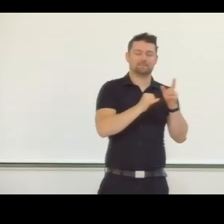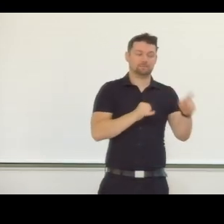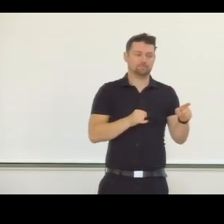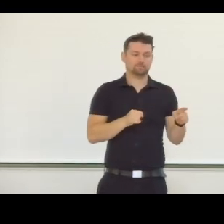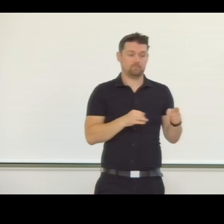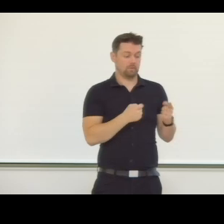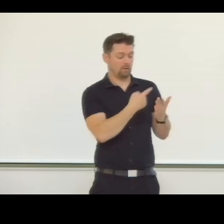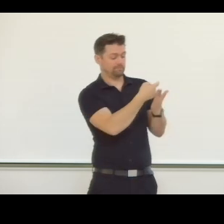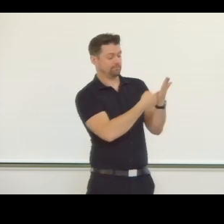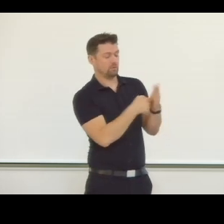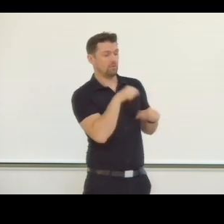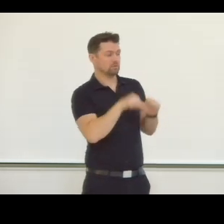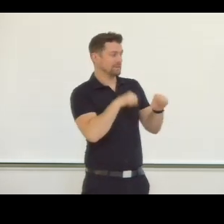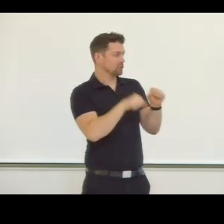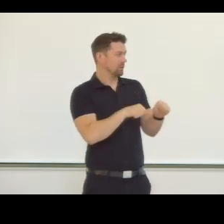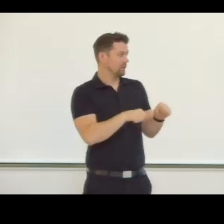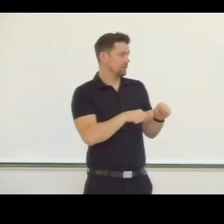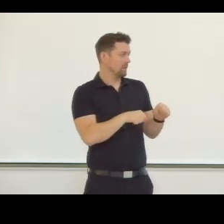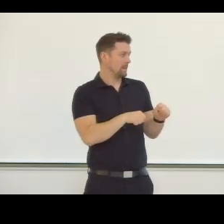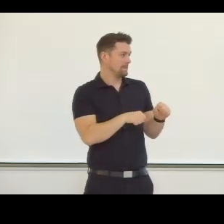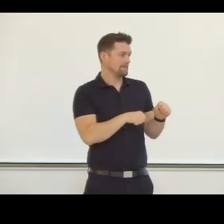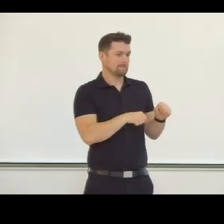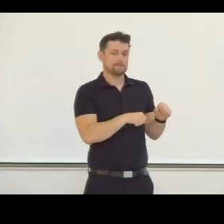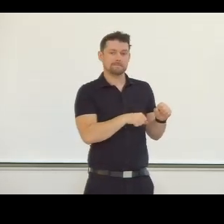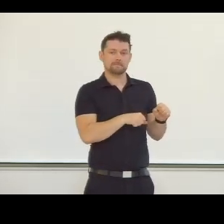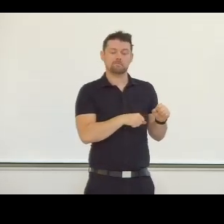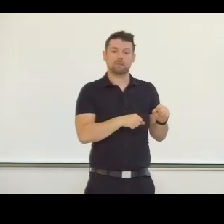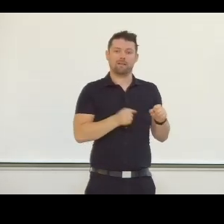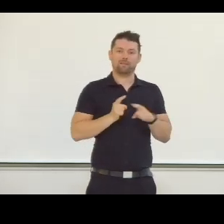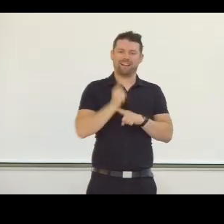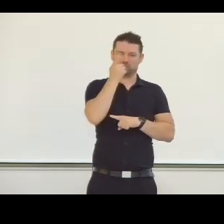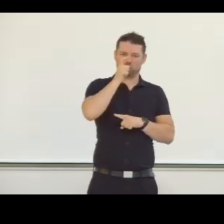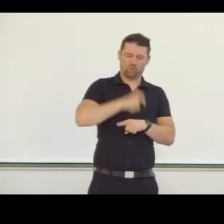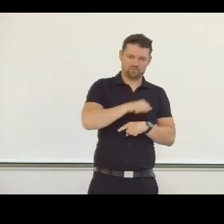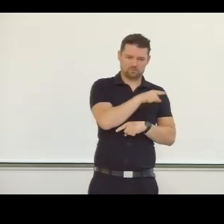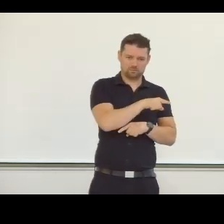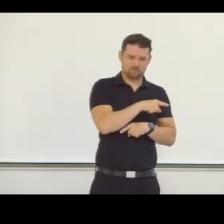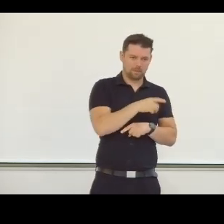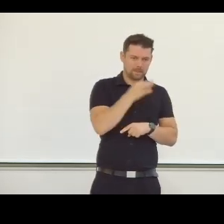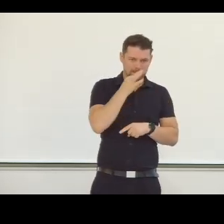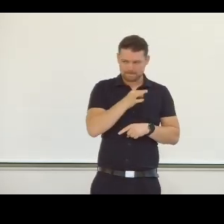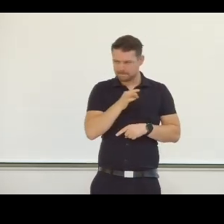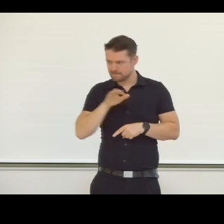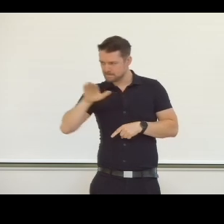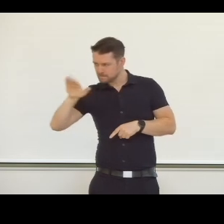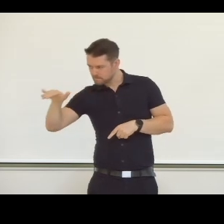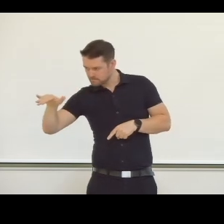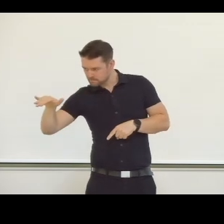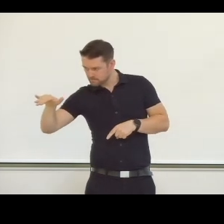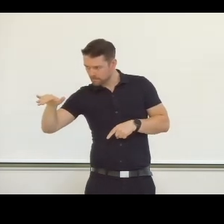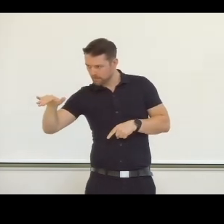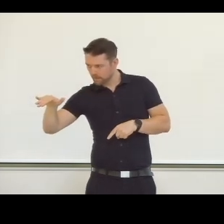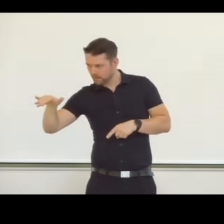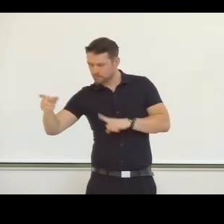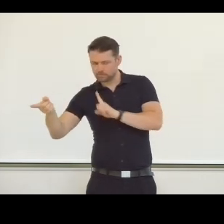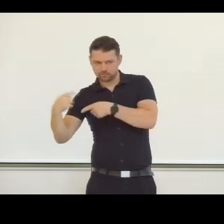procedure, the astronaut interrupts their work and then calls to the ground and asks, do I have the go to continue? And this kind of